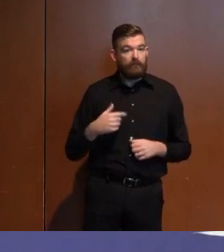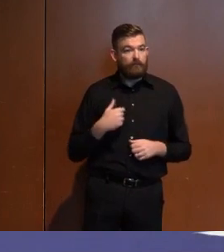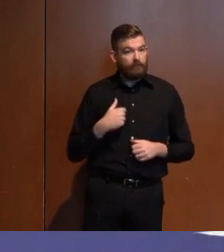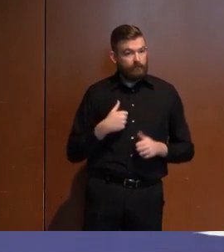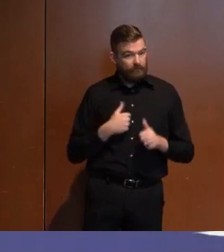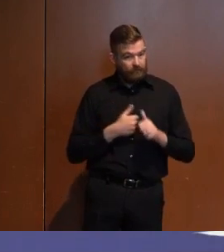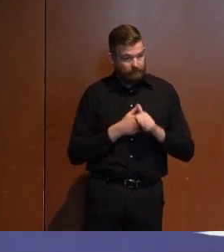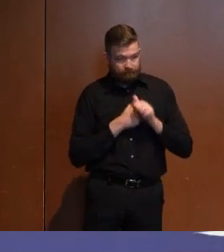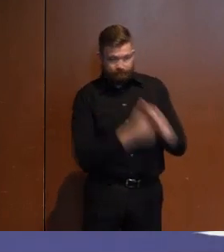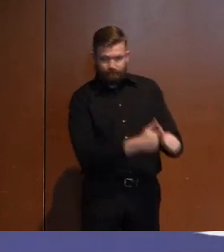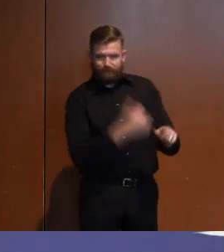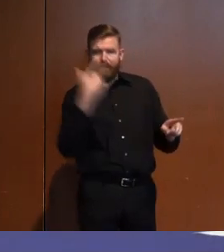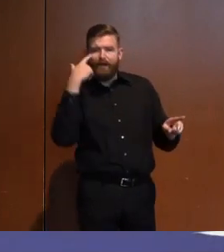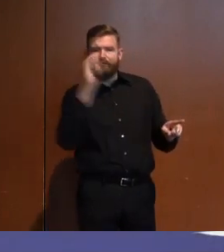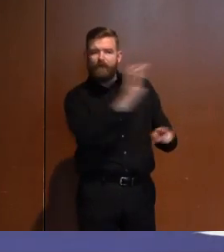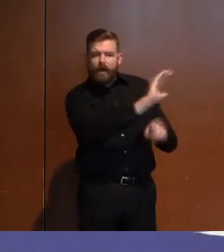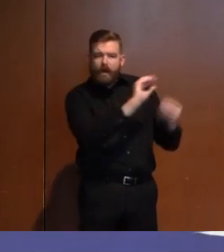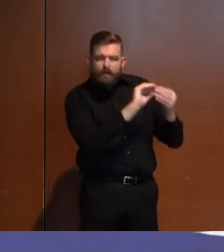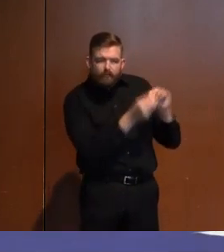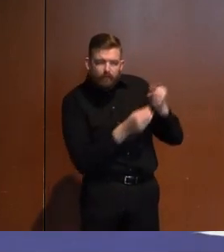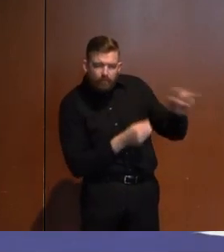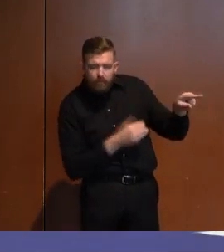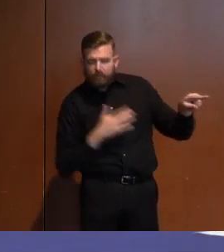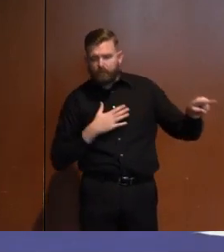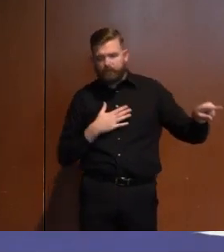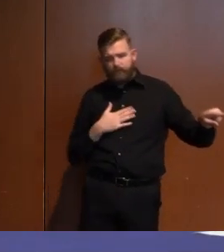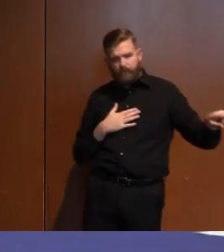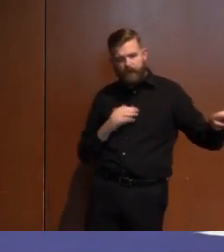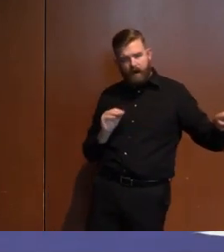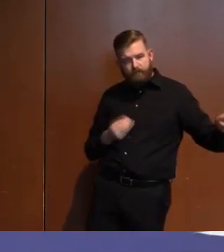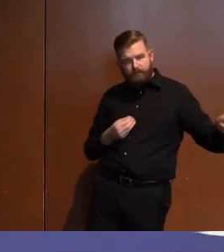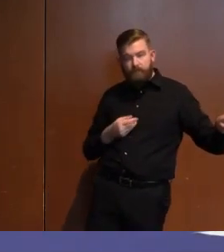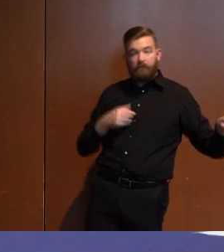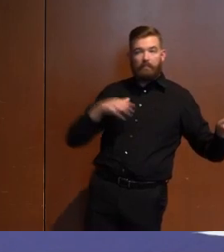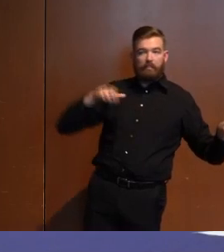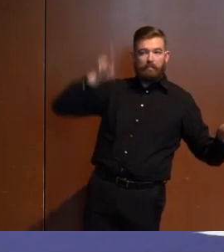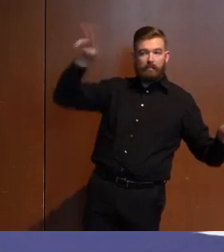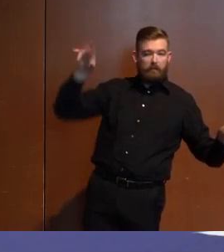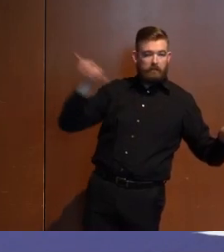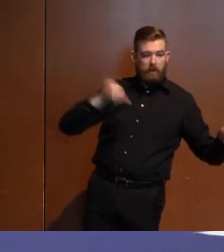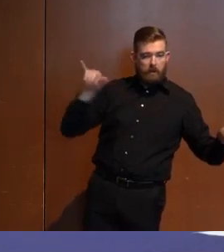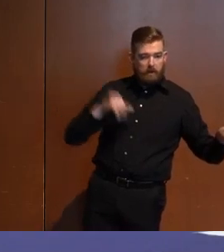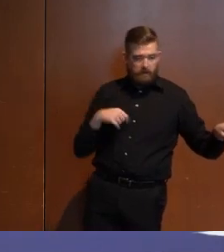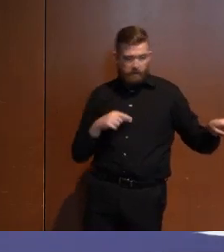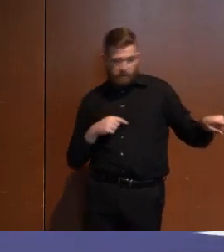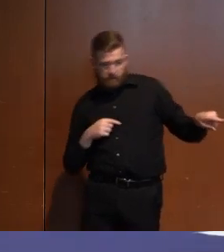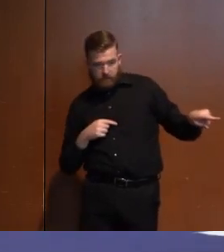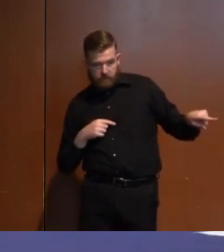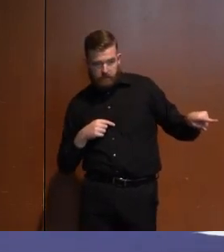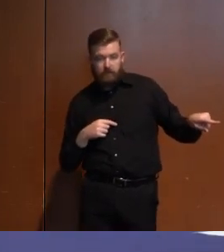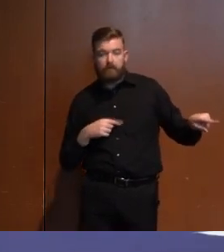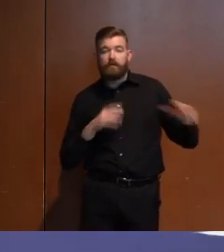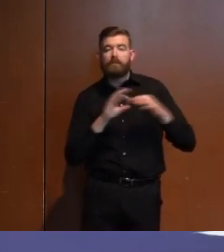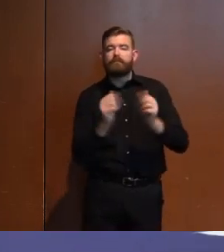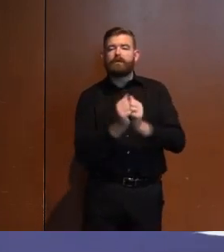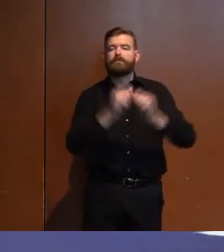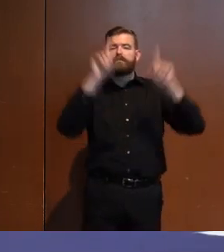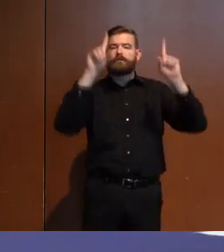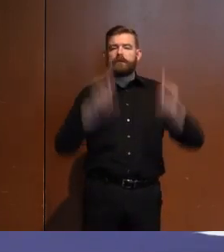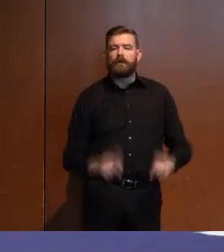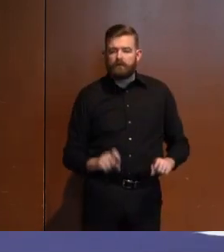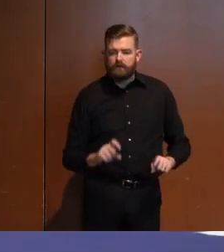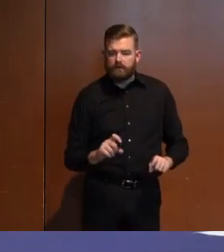we're in the top handful from the get-go on testing. And I can't compare. It's possible New York